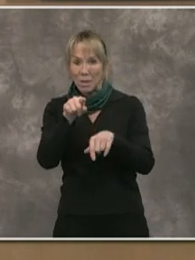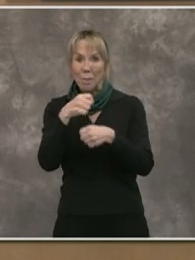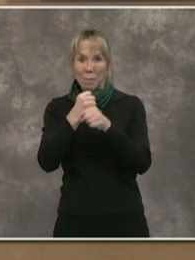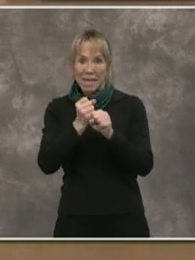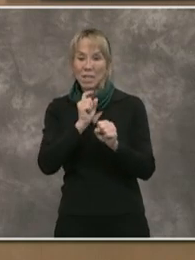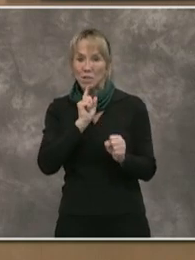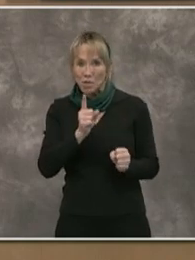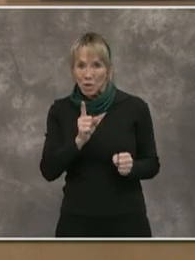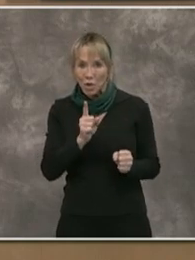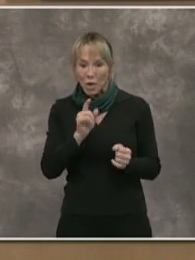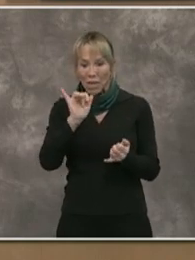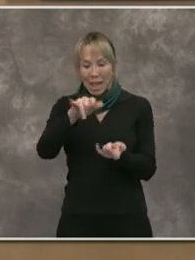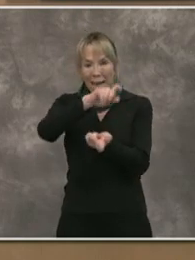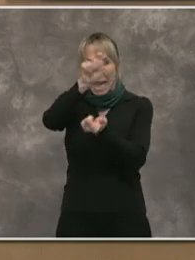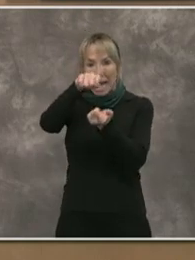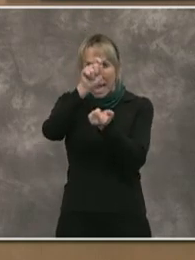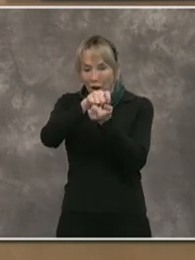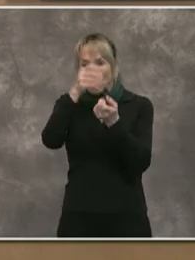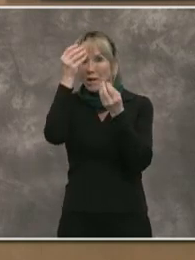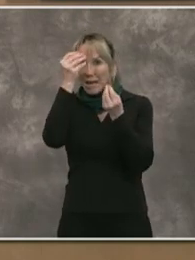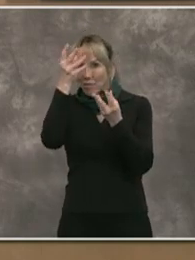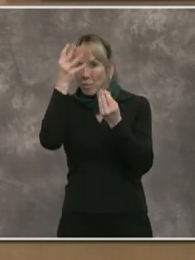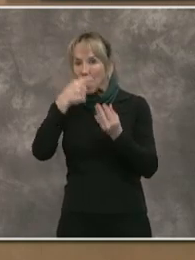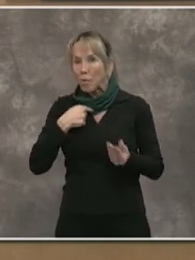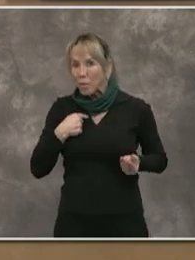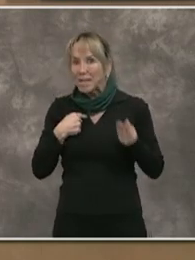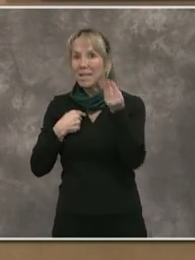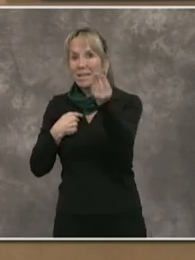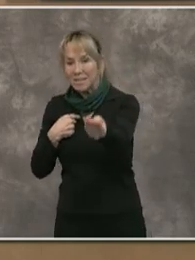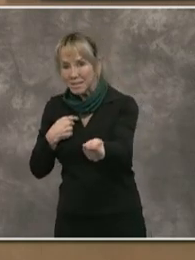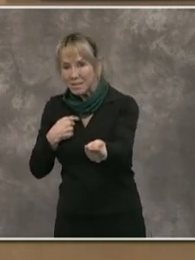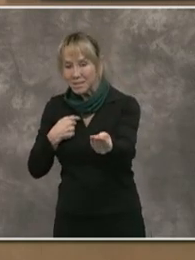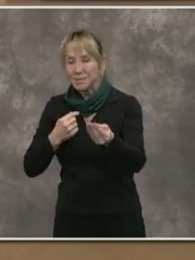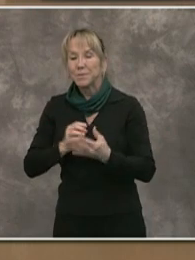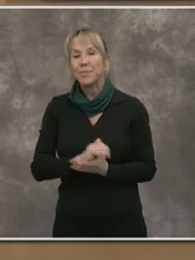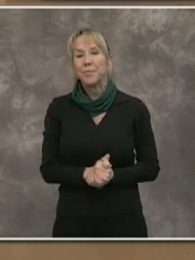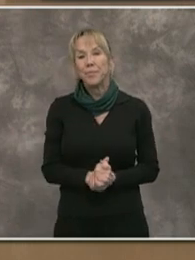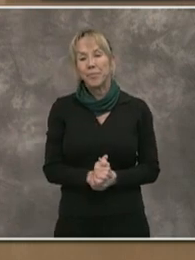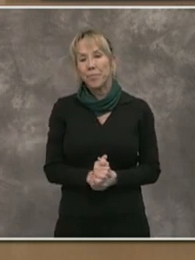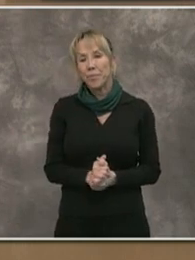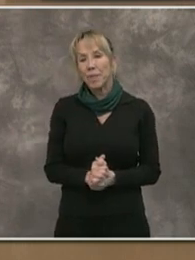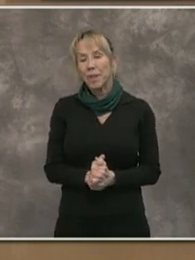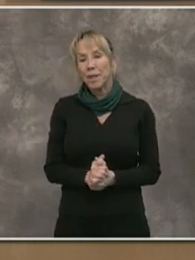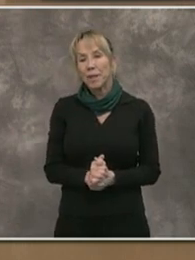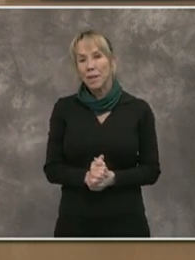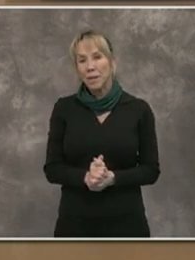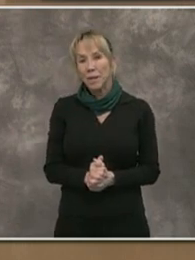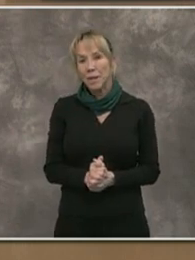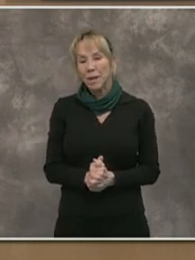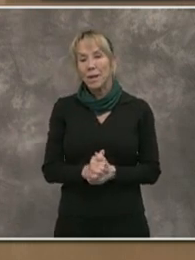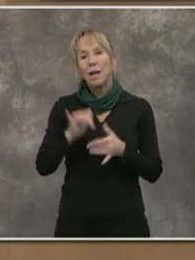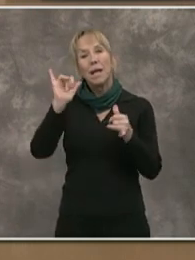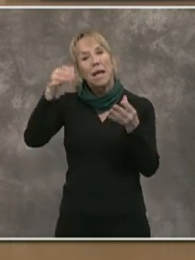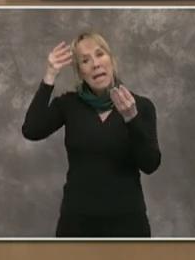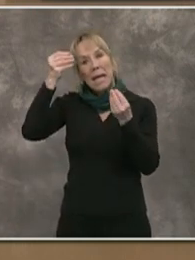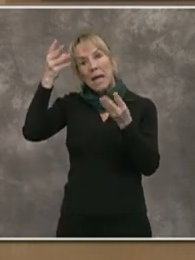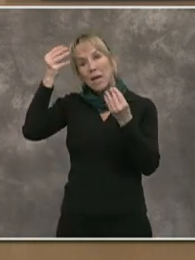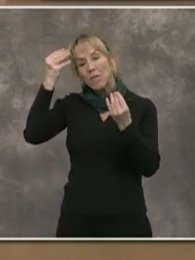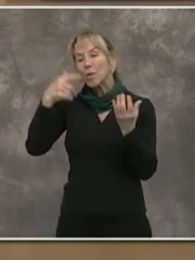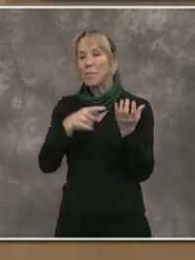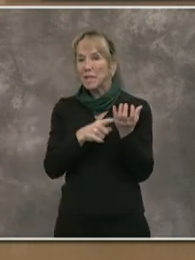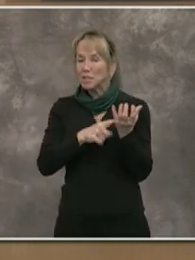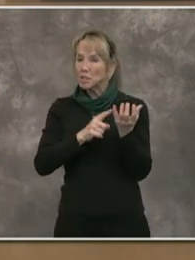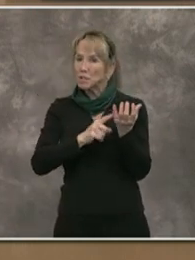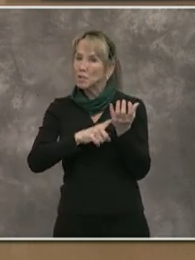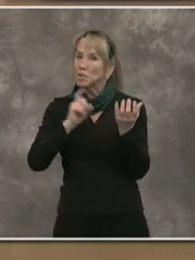that we provide as accurate information to you as possible. I think that what needs to be understood is that information has a cost associated